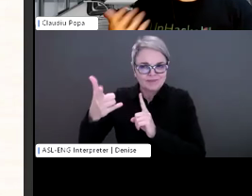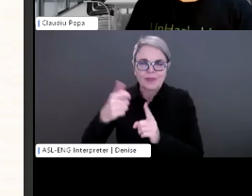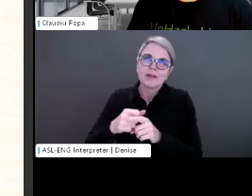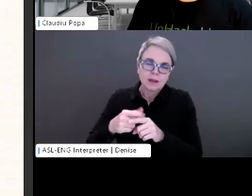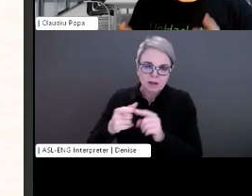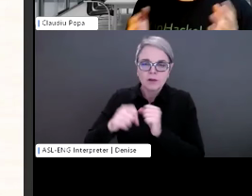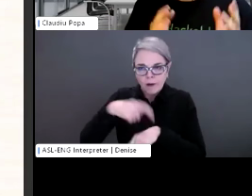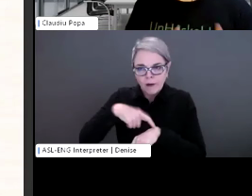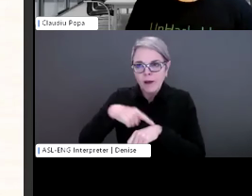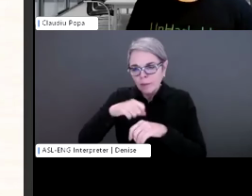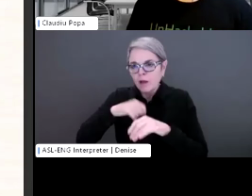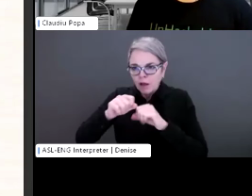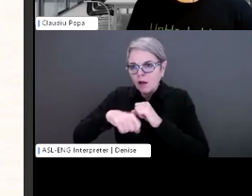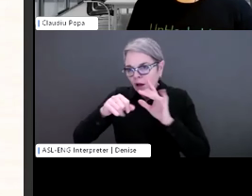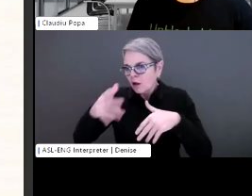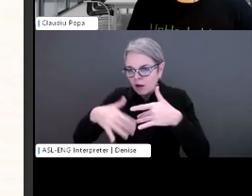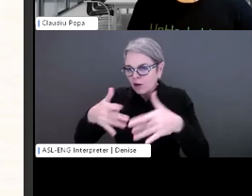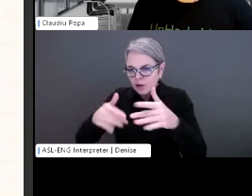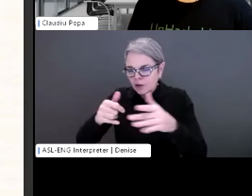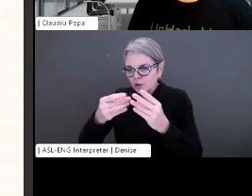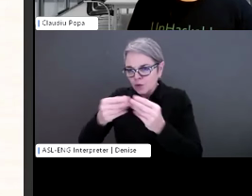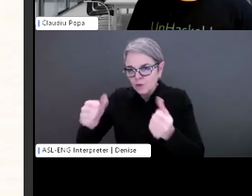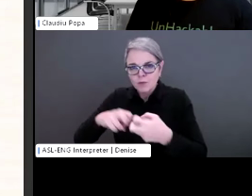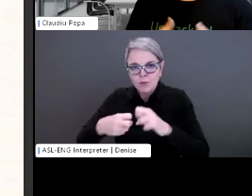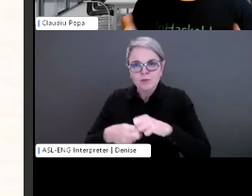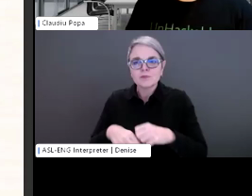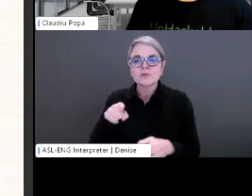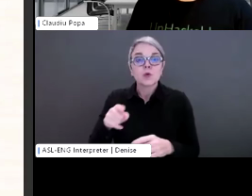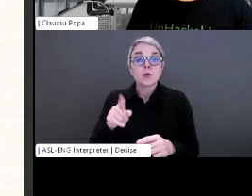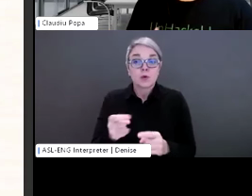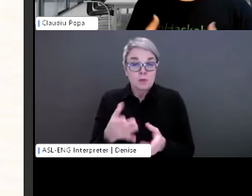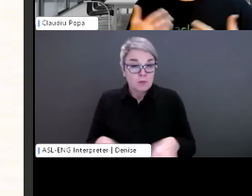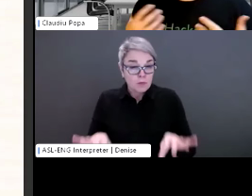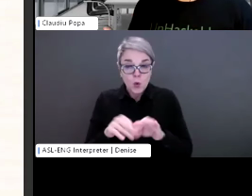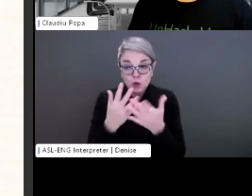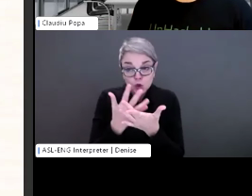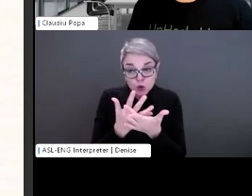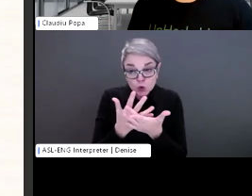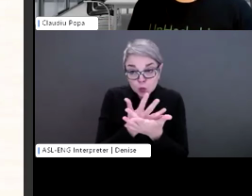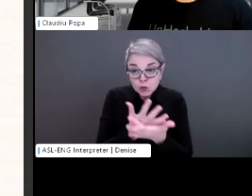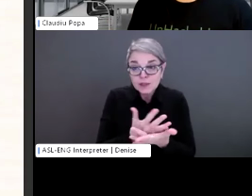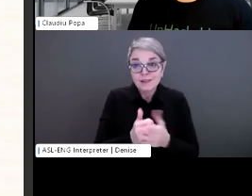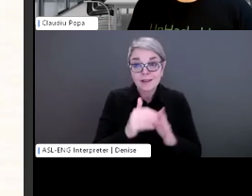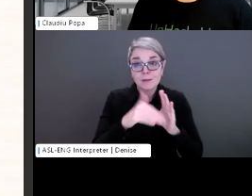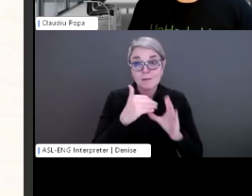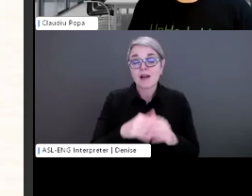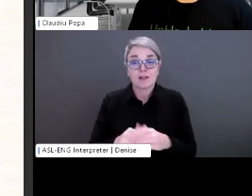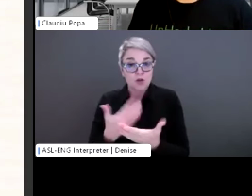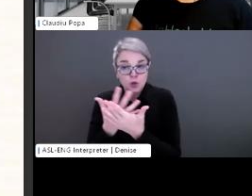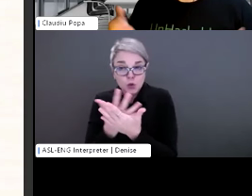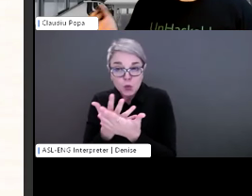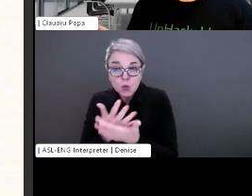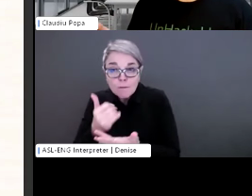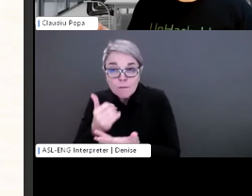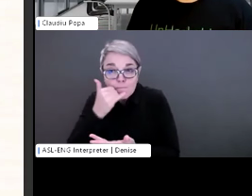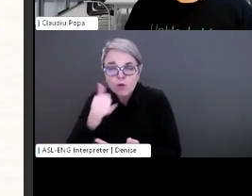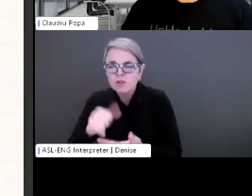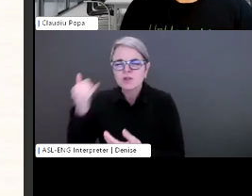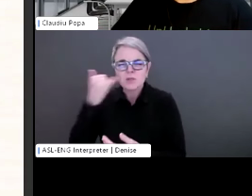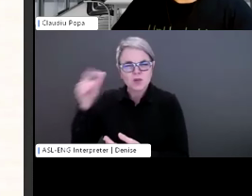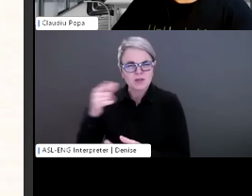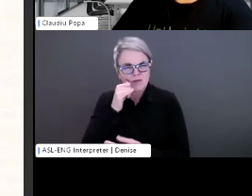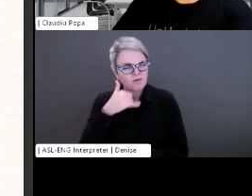a scammer or is just somebody you don't want to talk to and it's unsolicited and you know that they're going to keep on calling back, then just